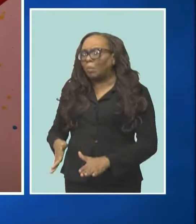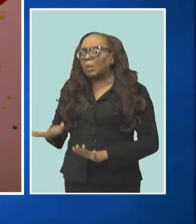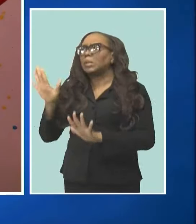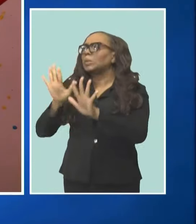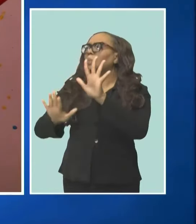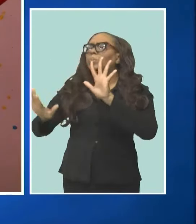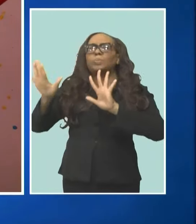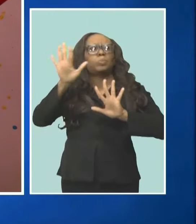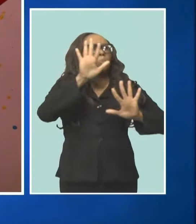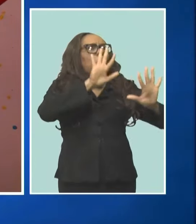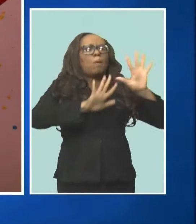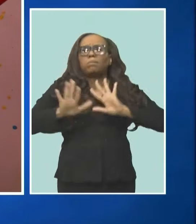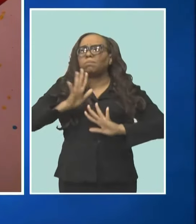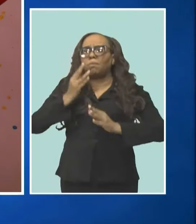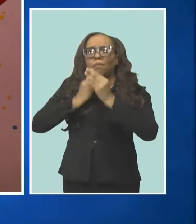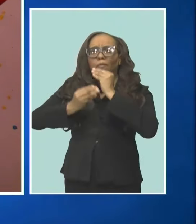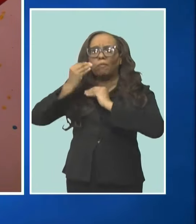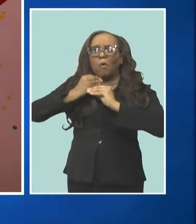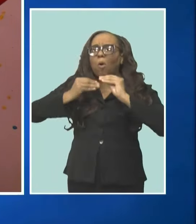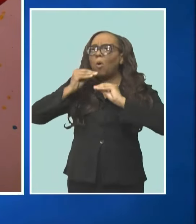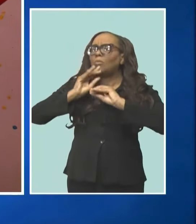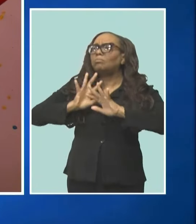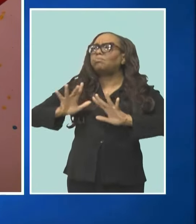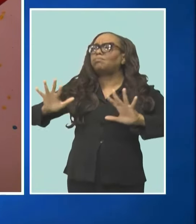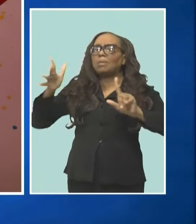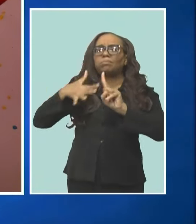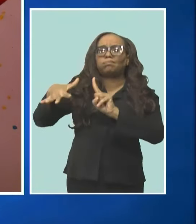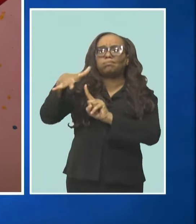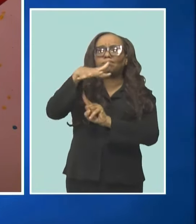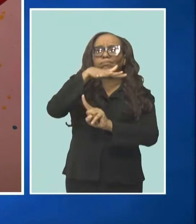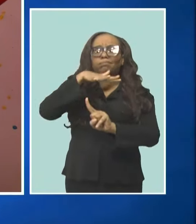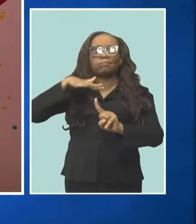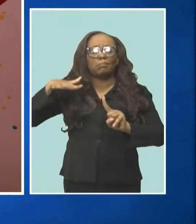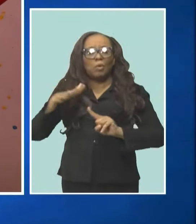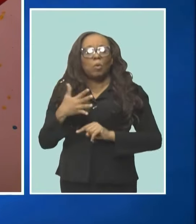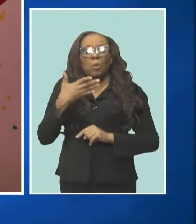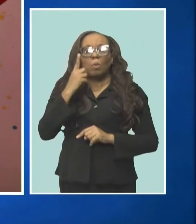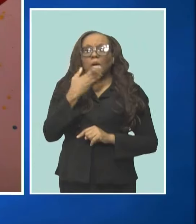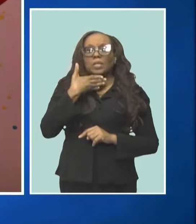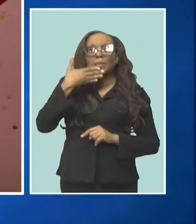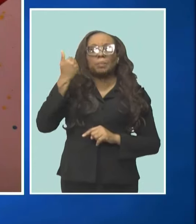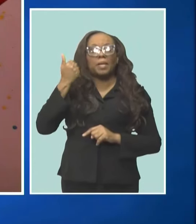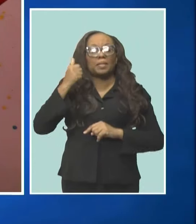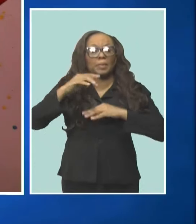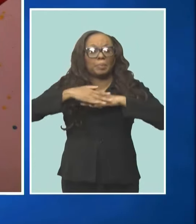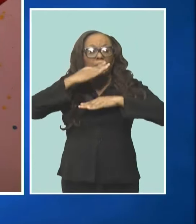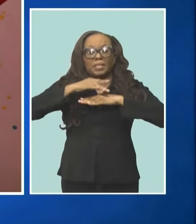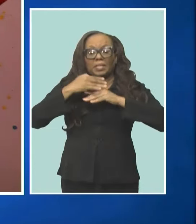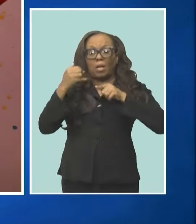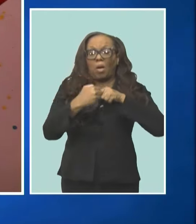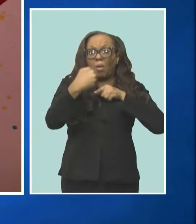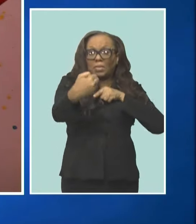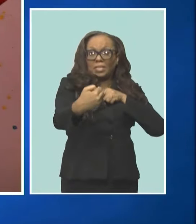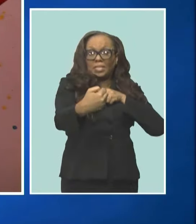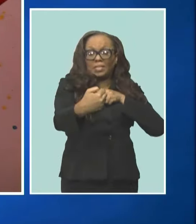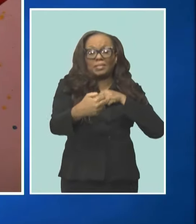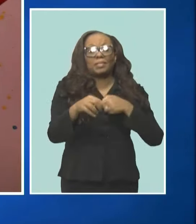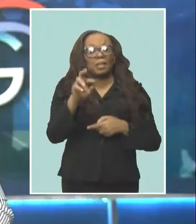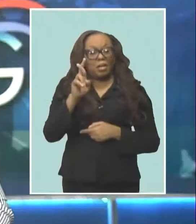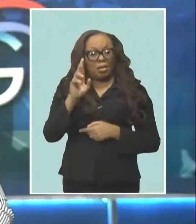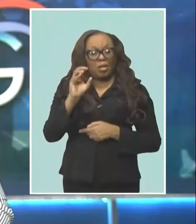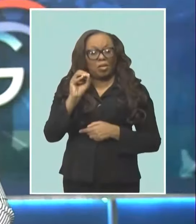the ambiance. We're right across from one of the best beaches in Barbados, the Rockley Beach. What else could you